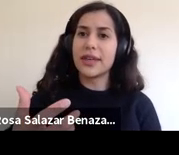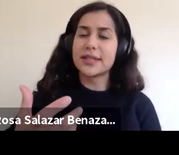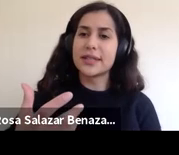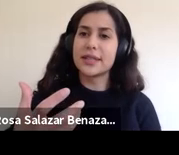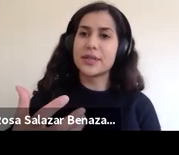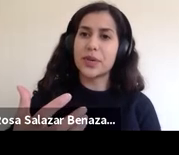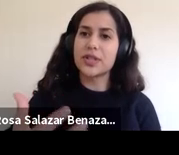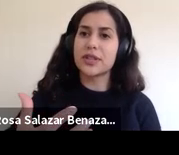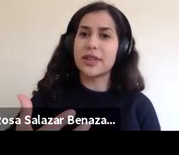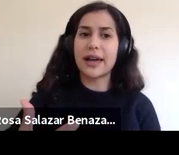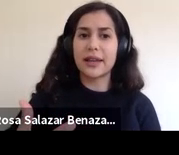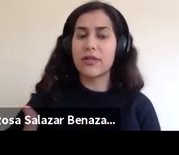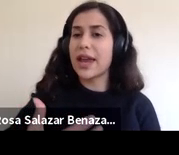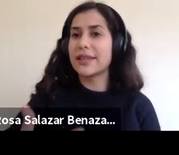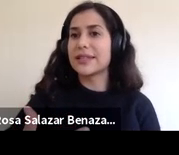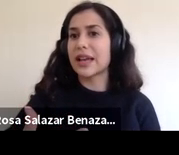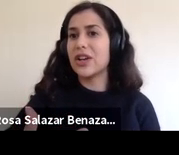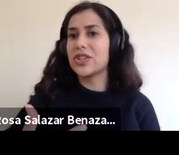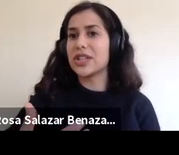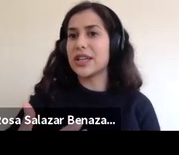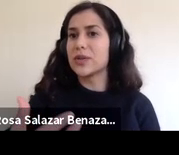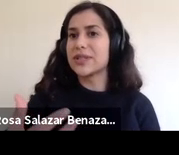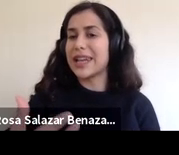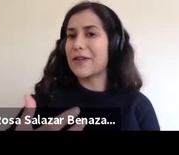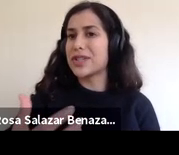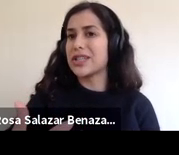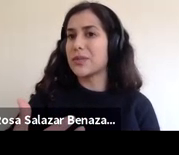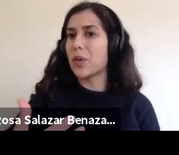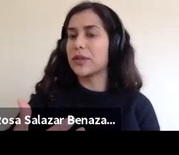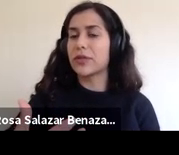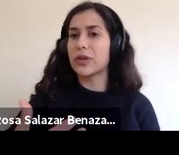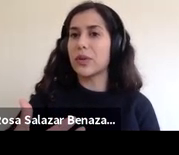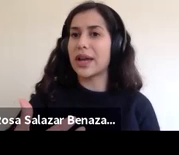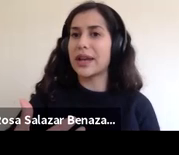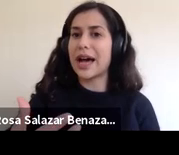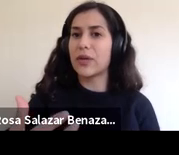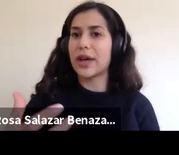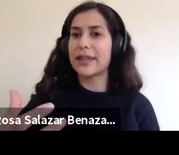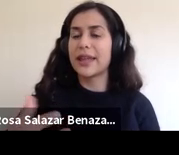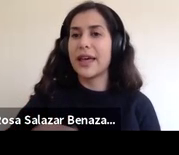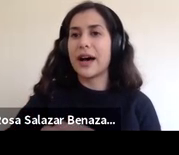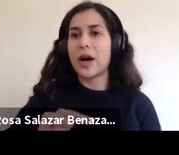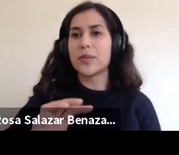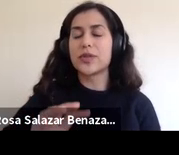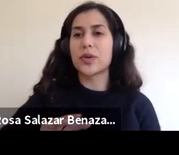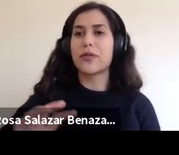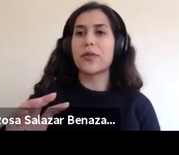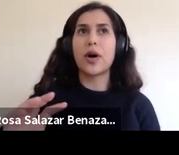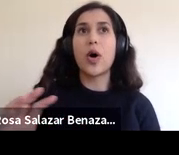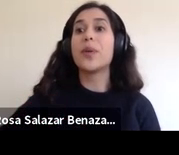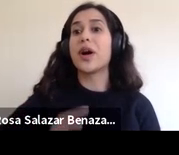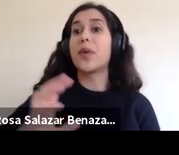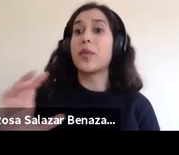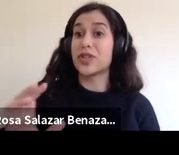mentioned this person that created the technology, it was a life-changing moment for you, and how that sort